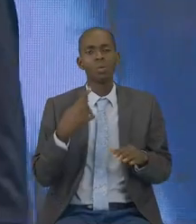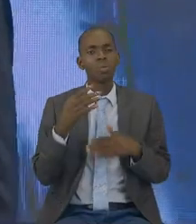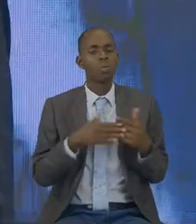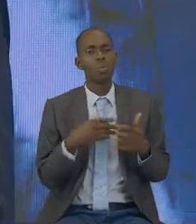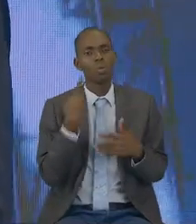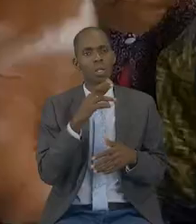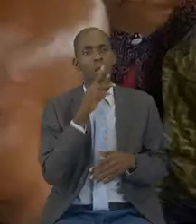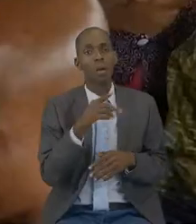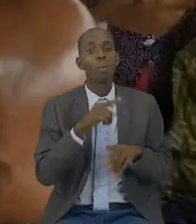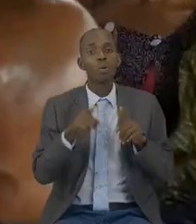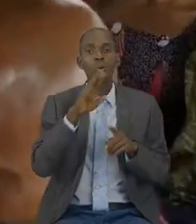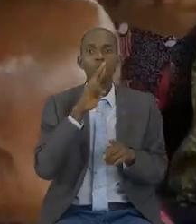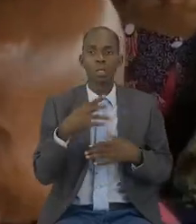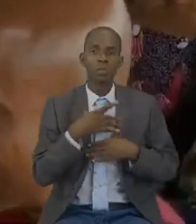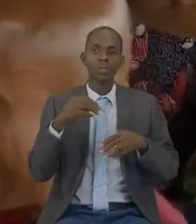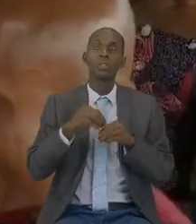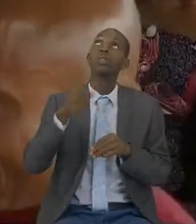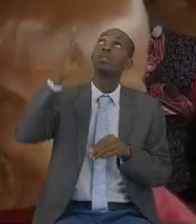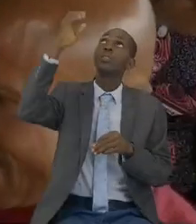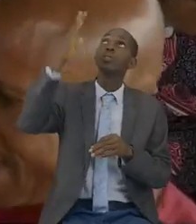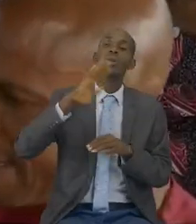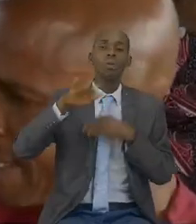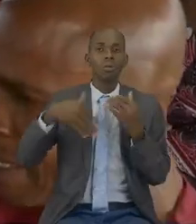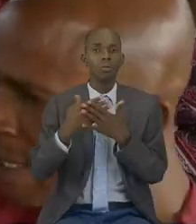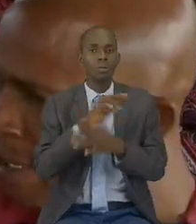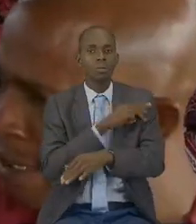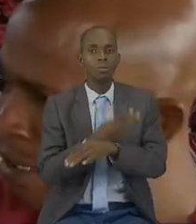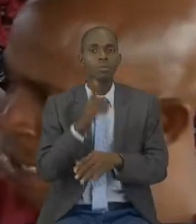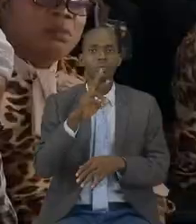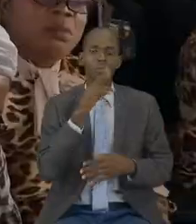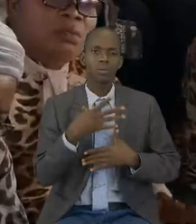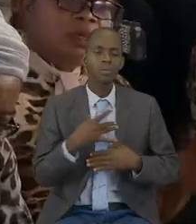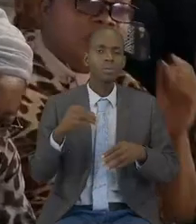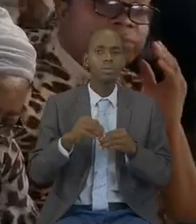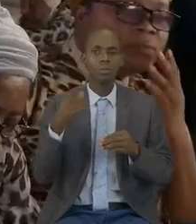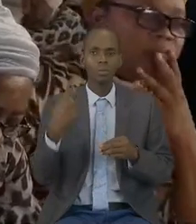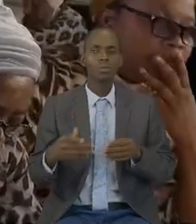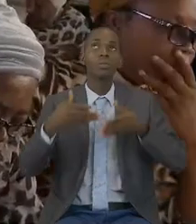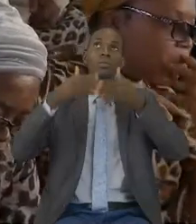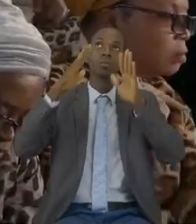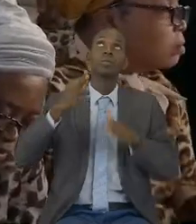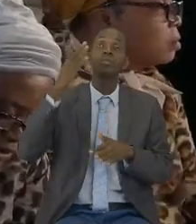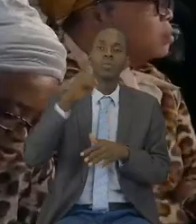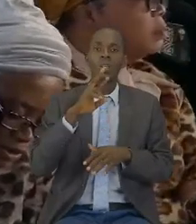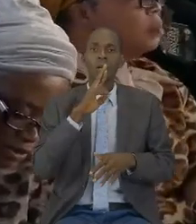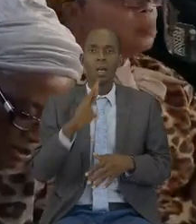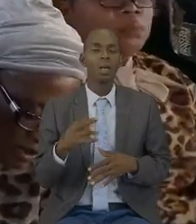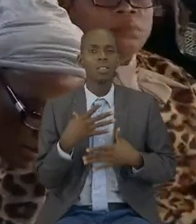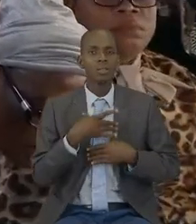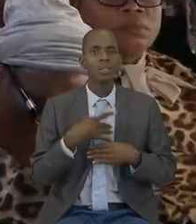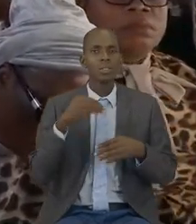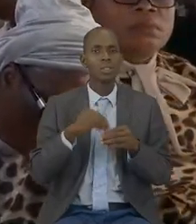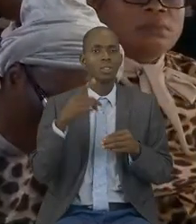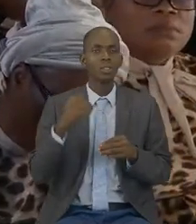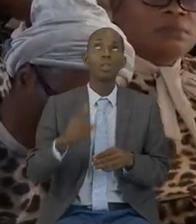you are interested in the Almighty. You are interested in the Messiah. You are interested in our advocate, in the one